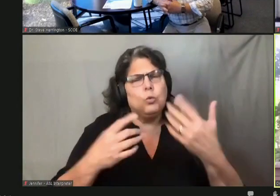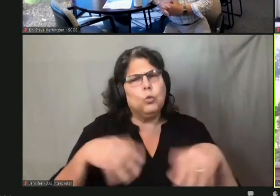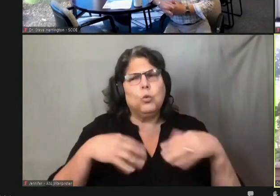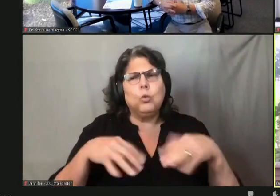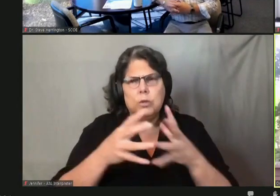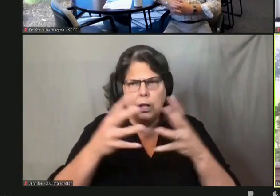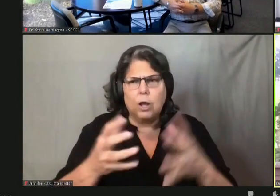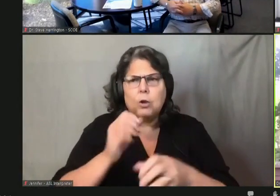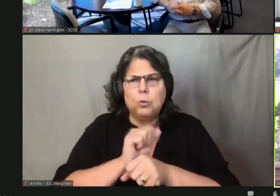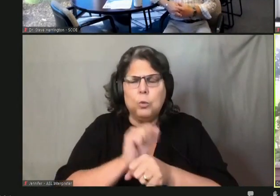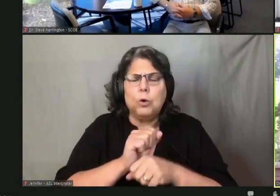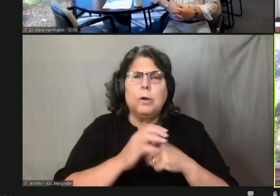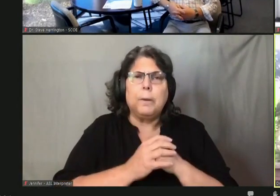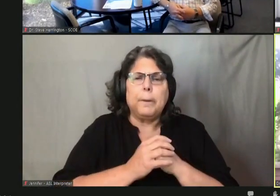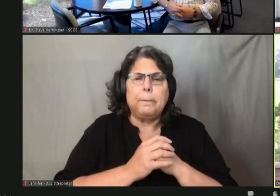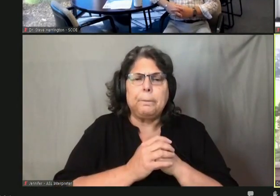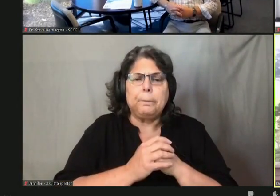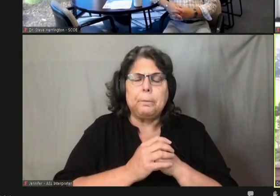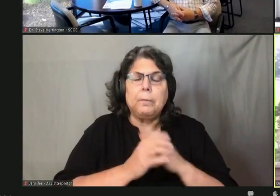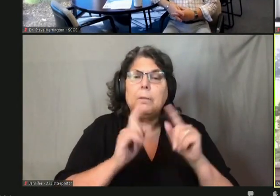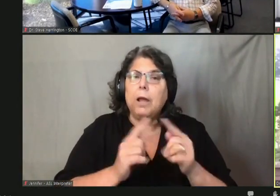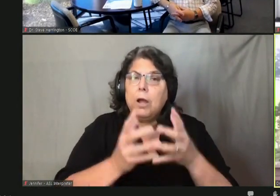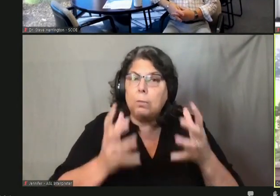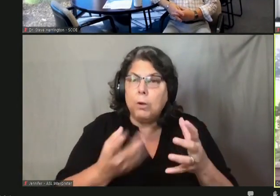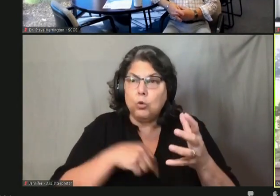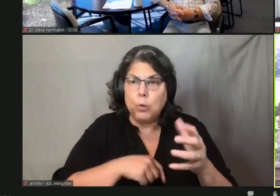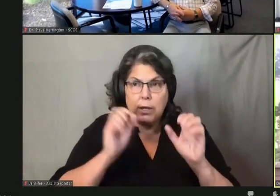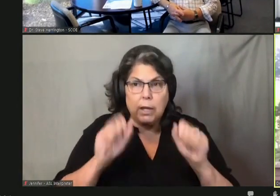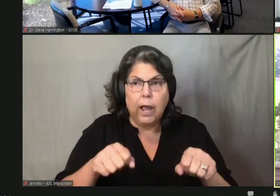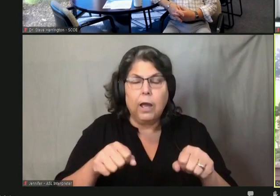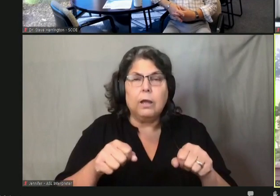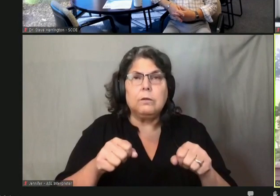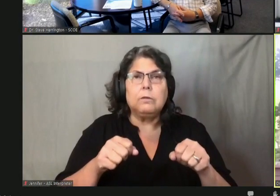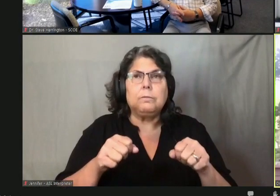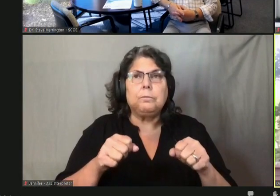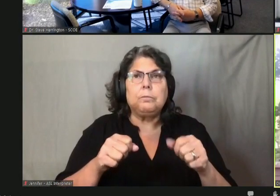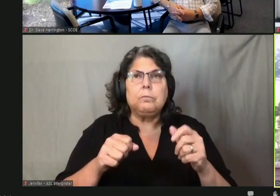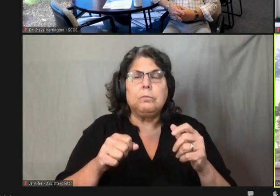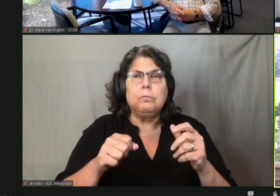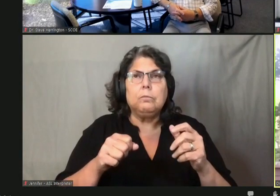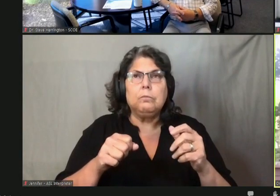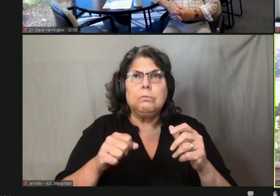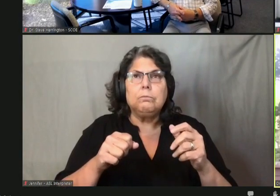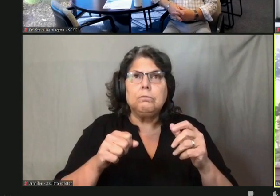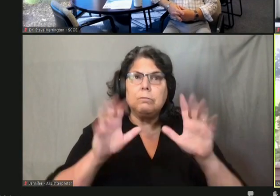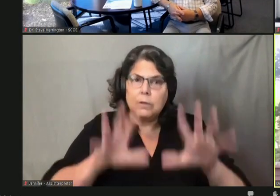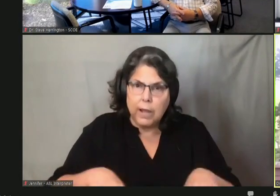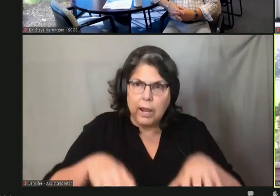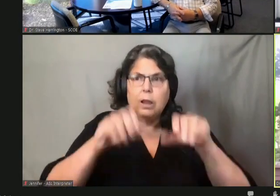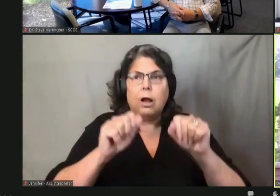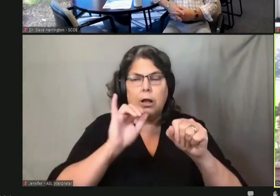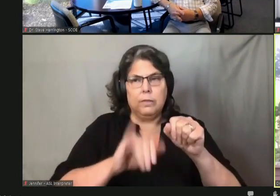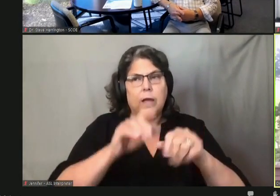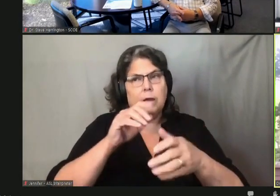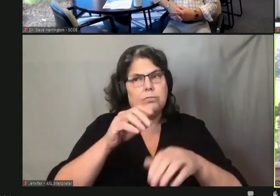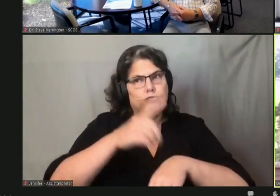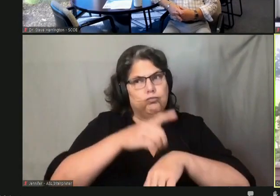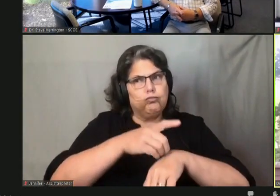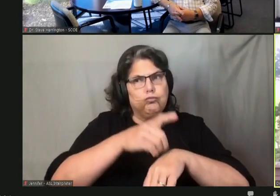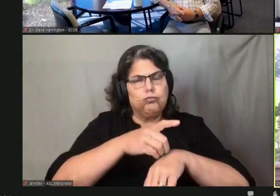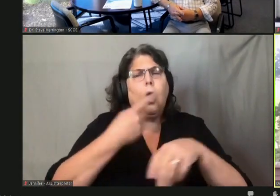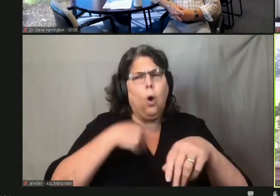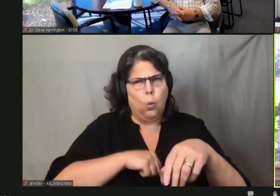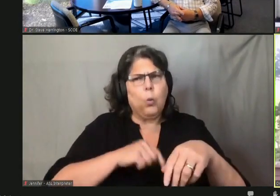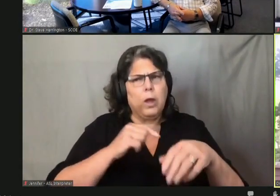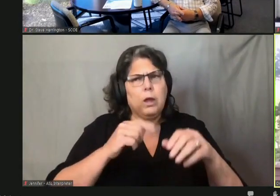that sort of thing. To the extent that we're able to take on the work, we will definitely provide